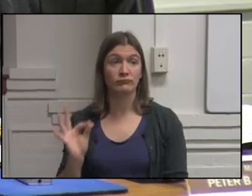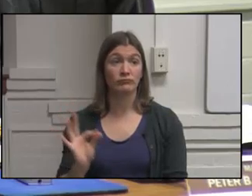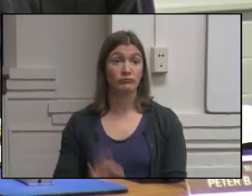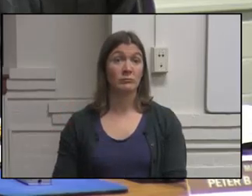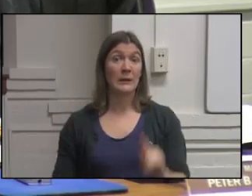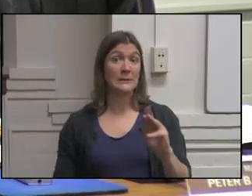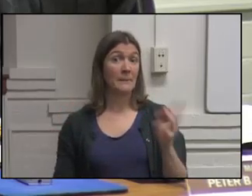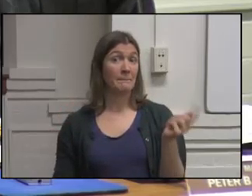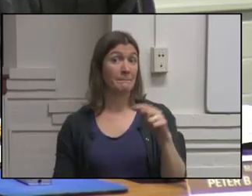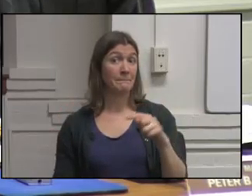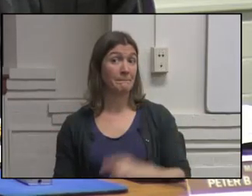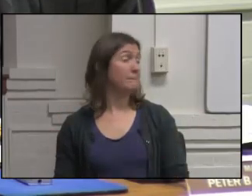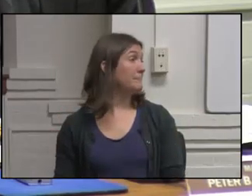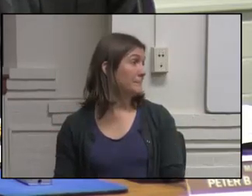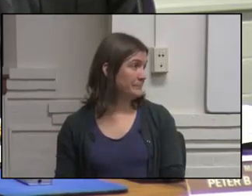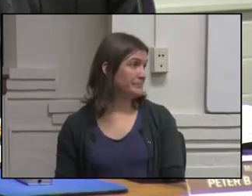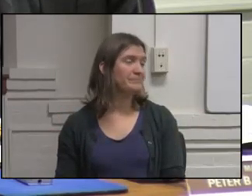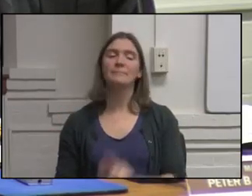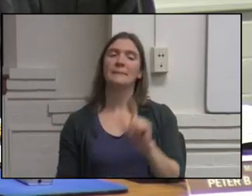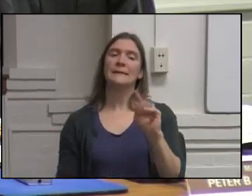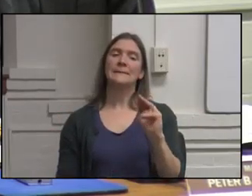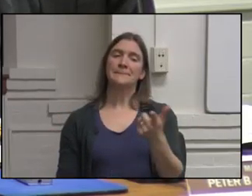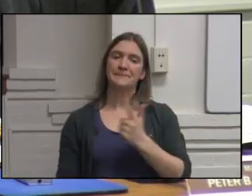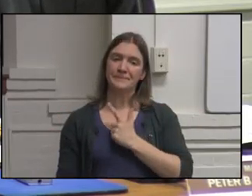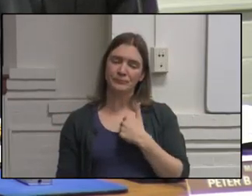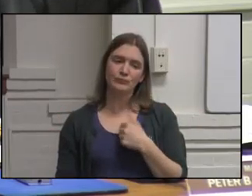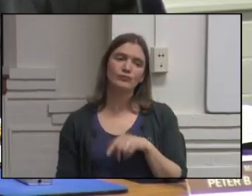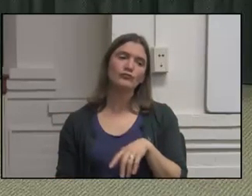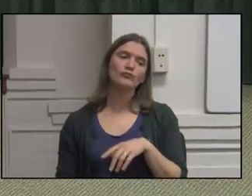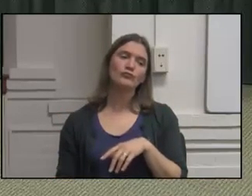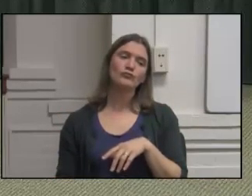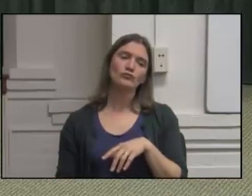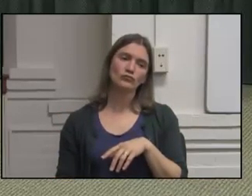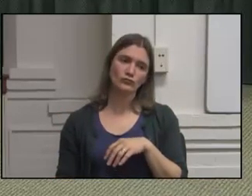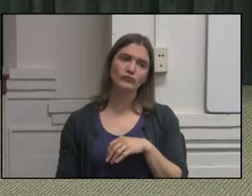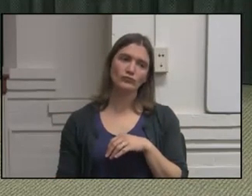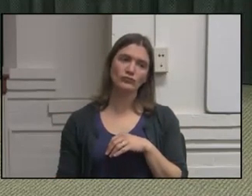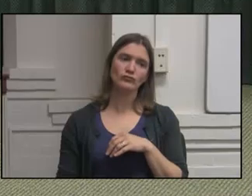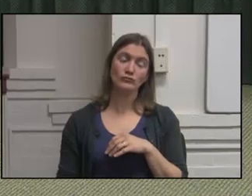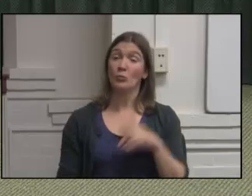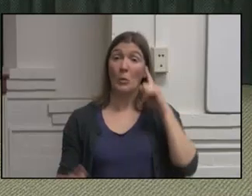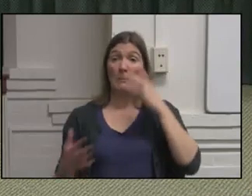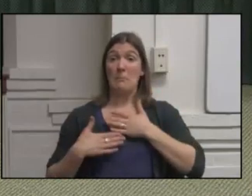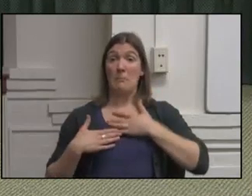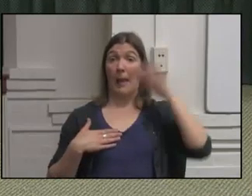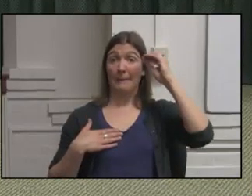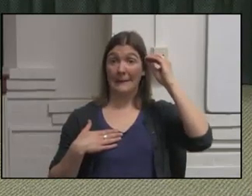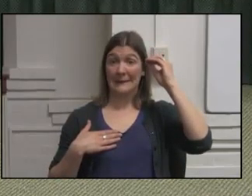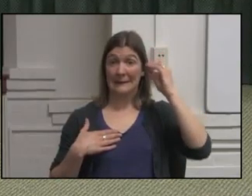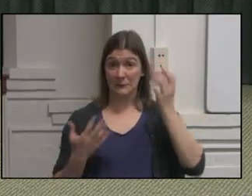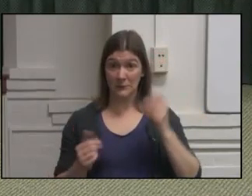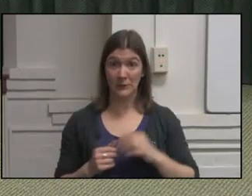something you wanted to say? Yeah, I just wanted to say that, I'll speak for myself,